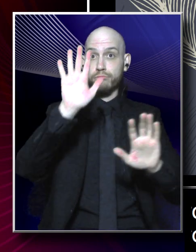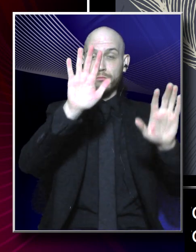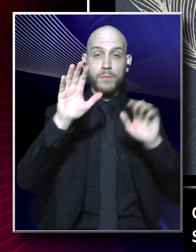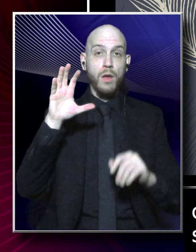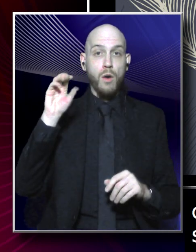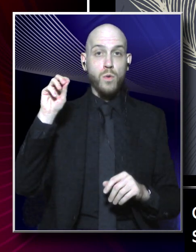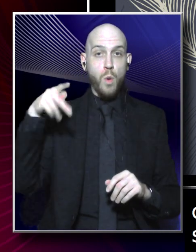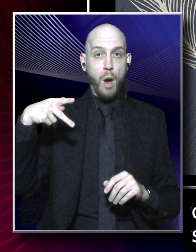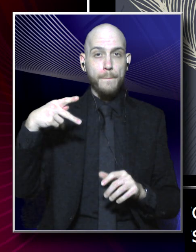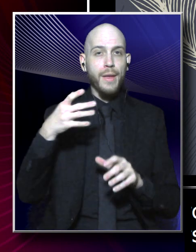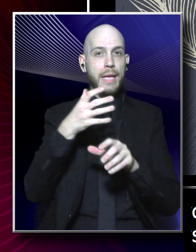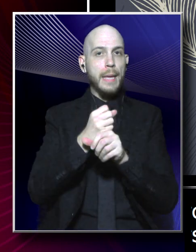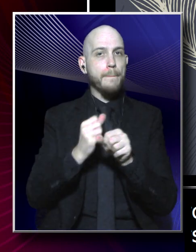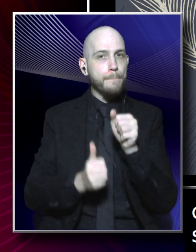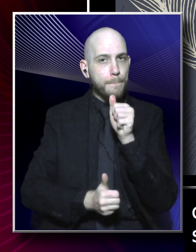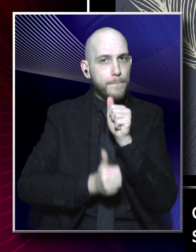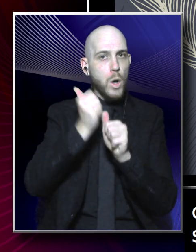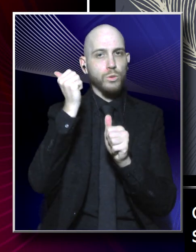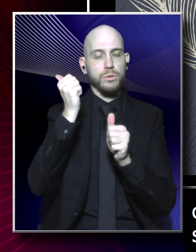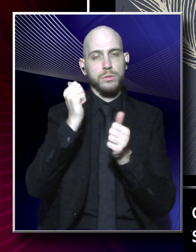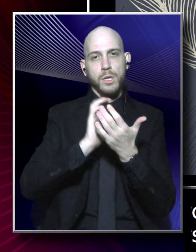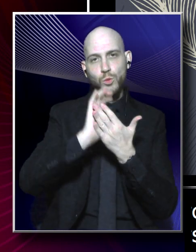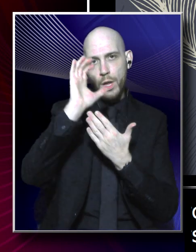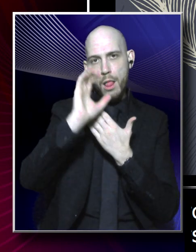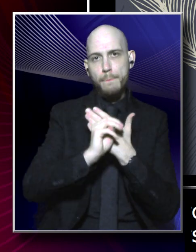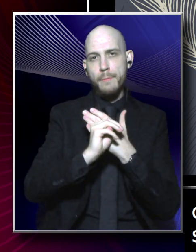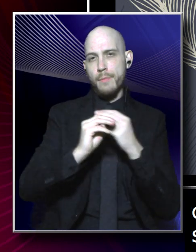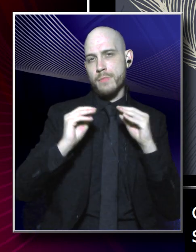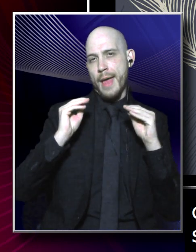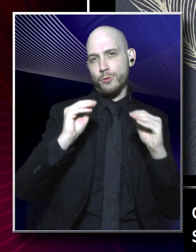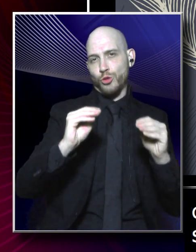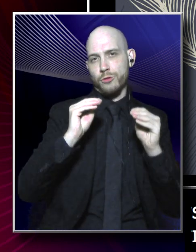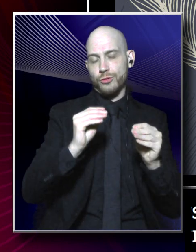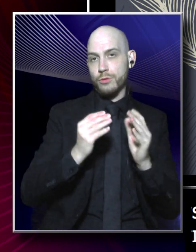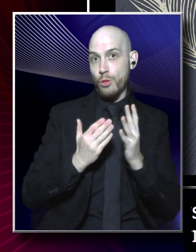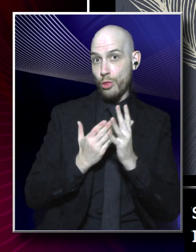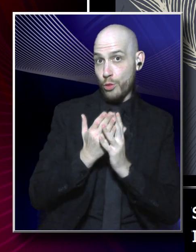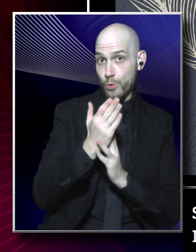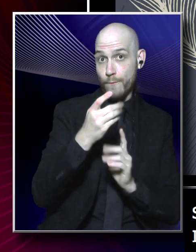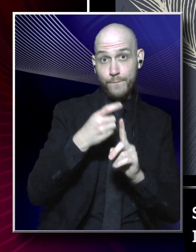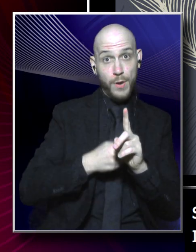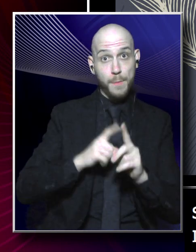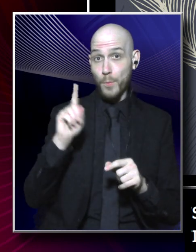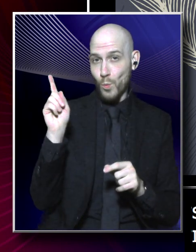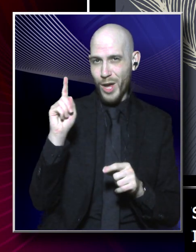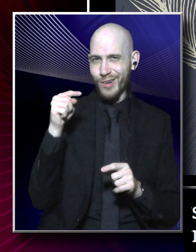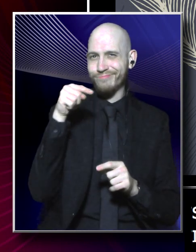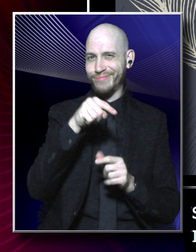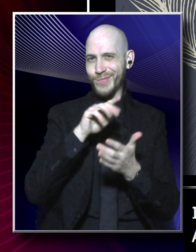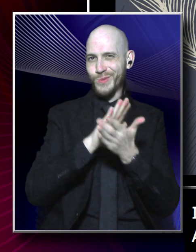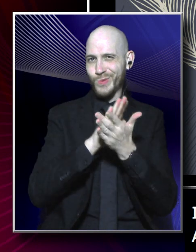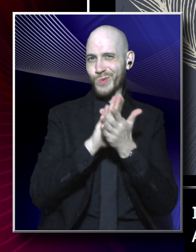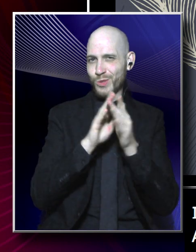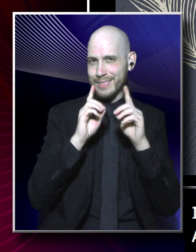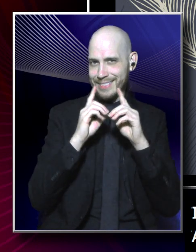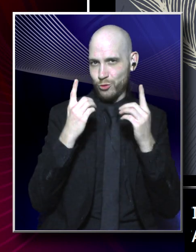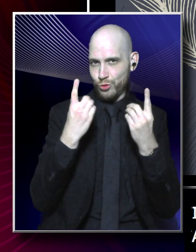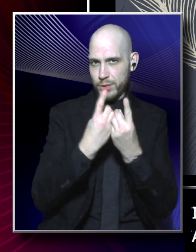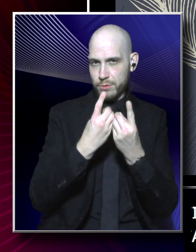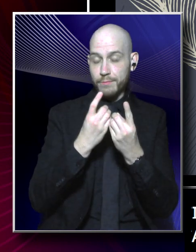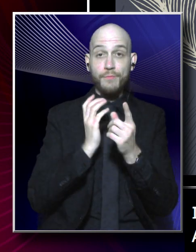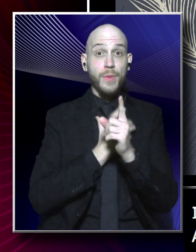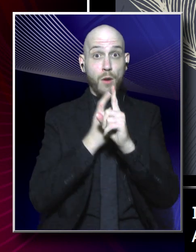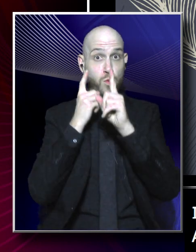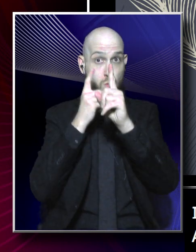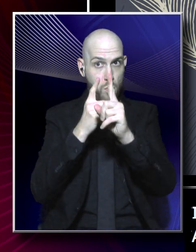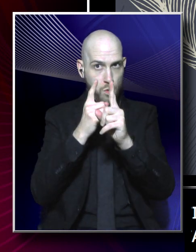school district. And so our involvement is making sure that those students have access to the general curriculum.